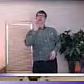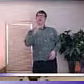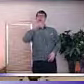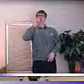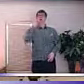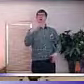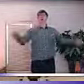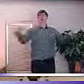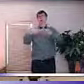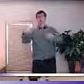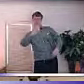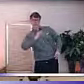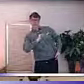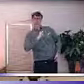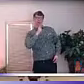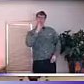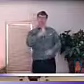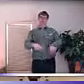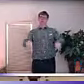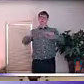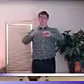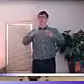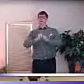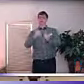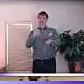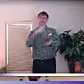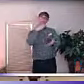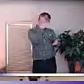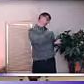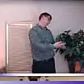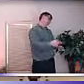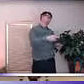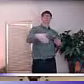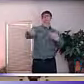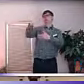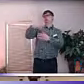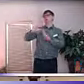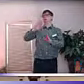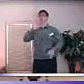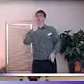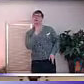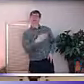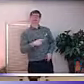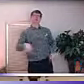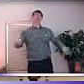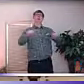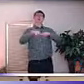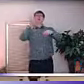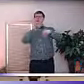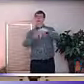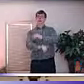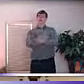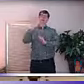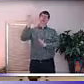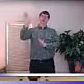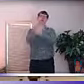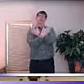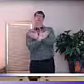it, that we are divinely authorized into being, expressing that